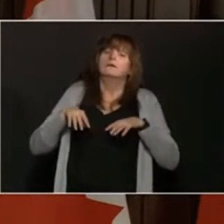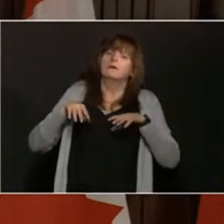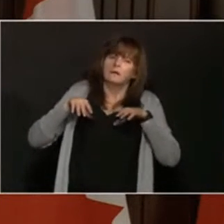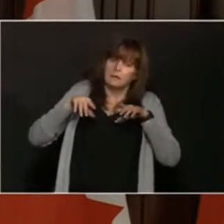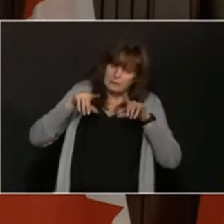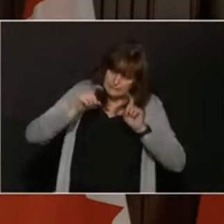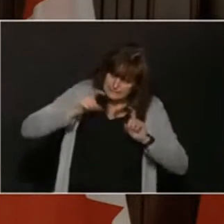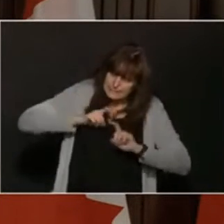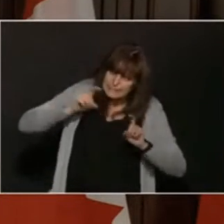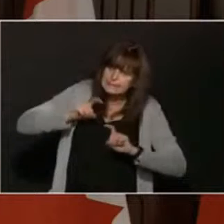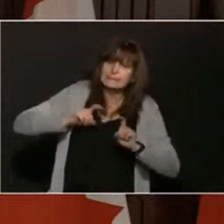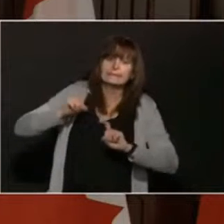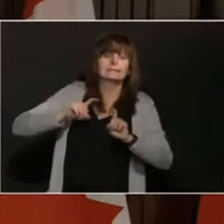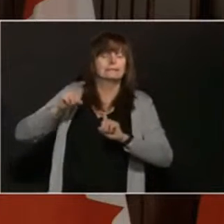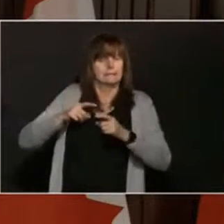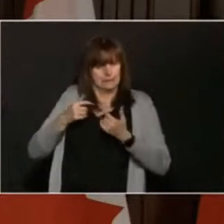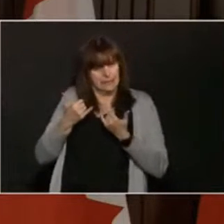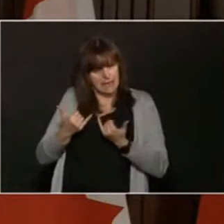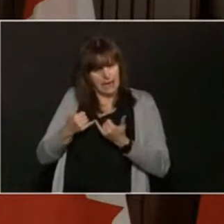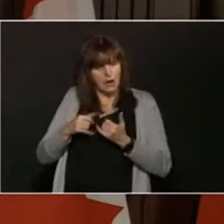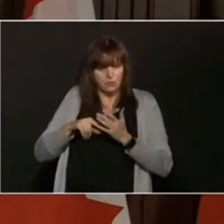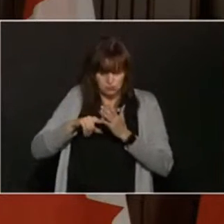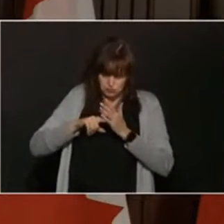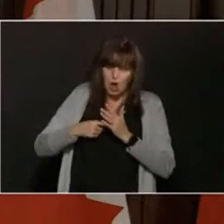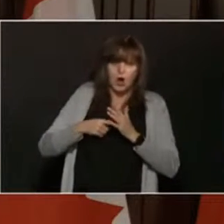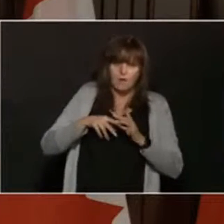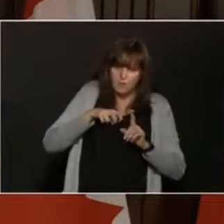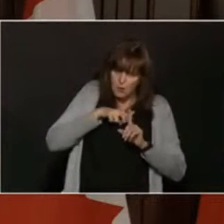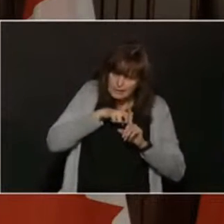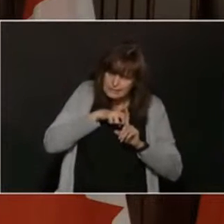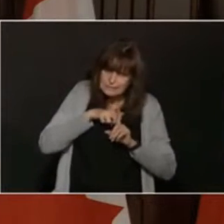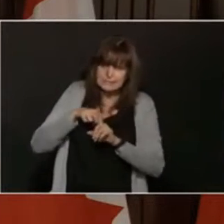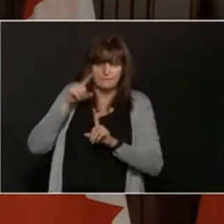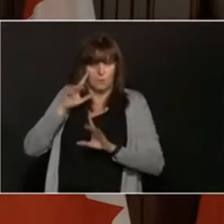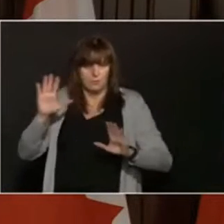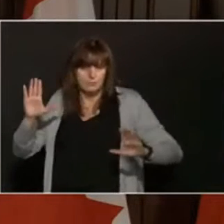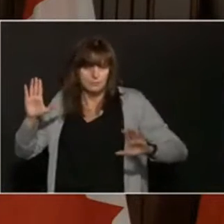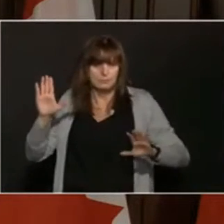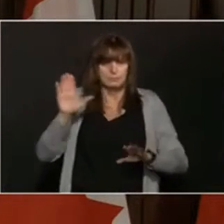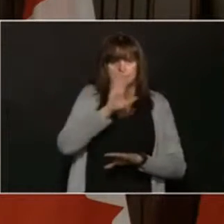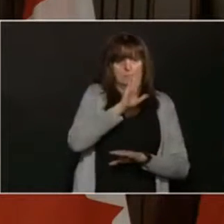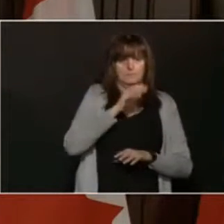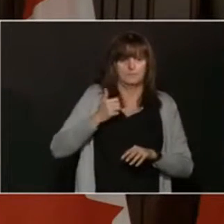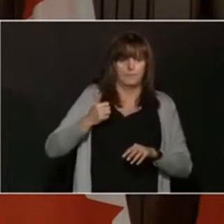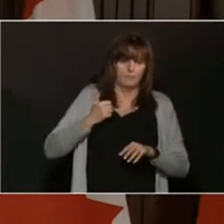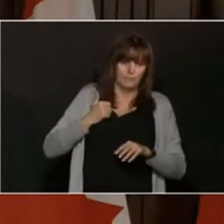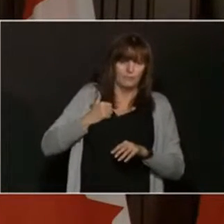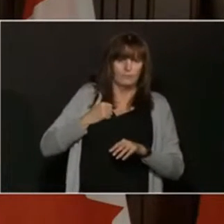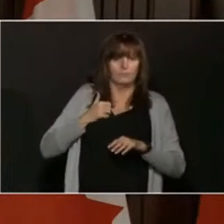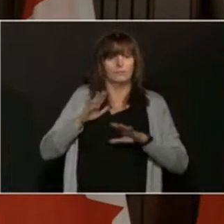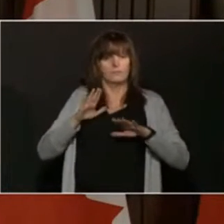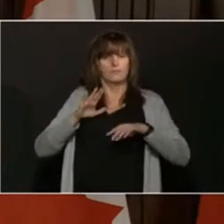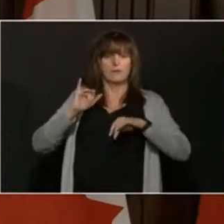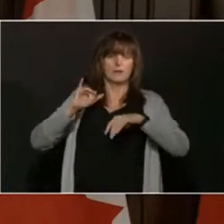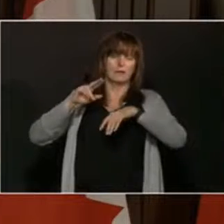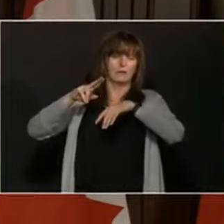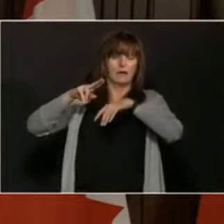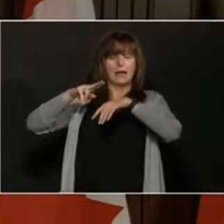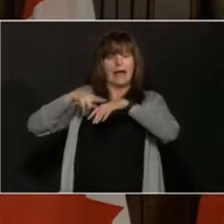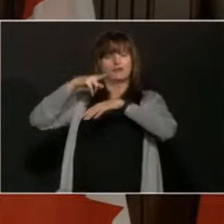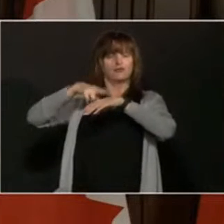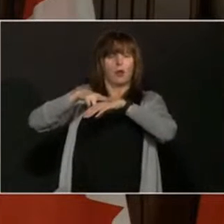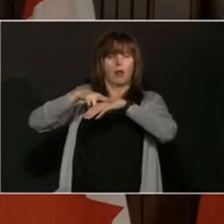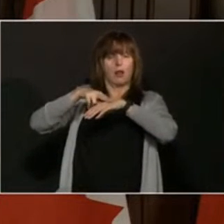and look, and they are working as well across the country with the National Microbiology Lab and other labs so that we can